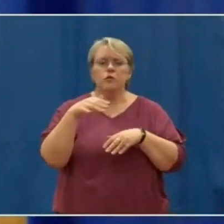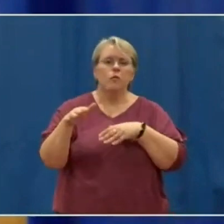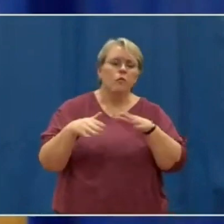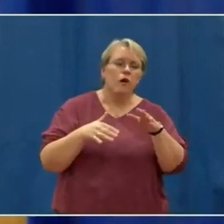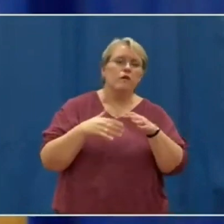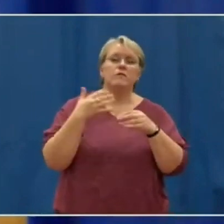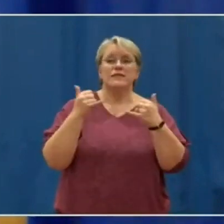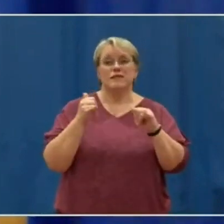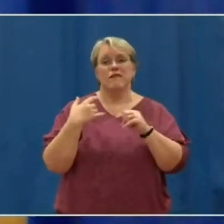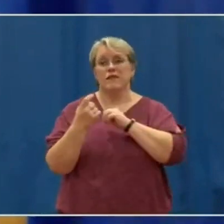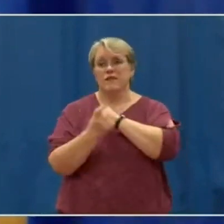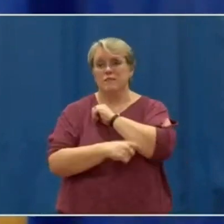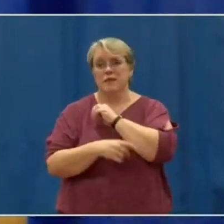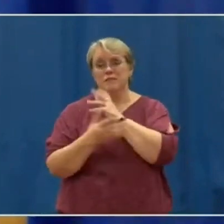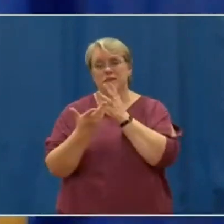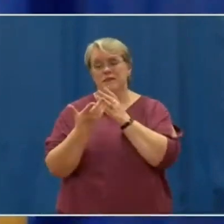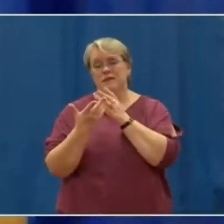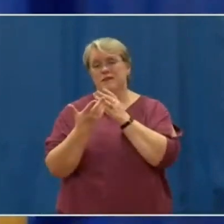have that temptation.